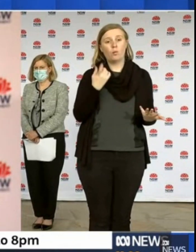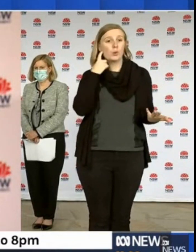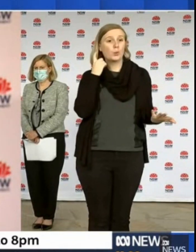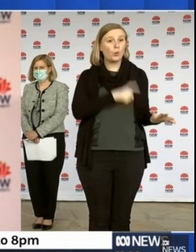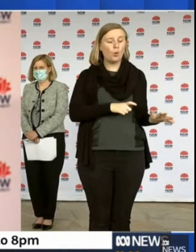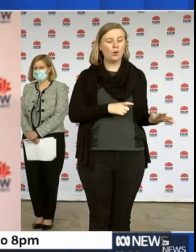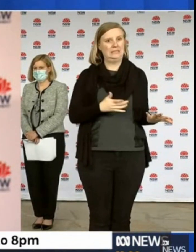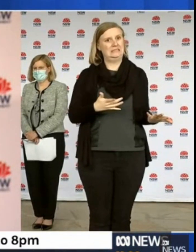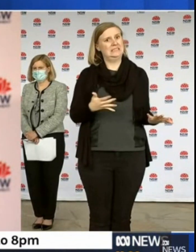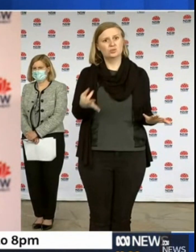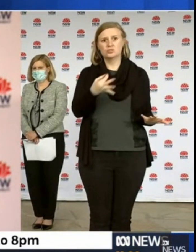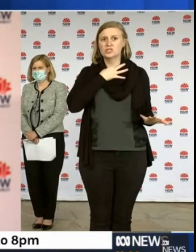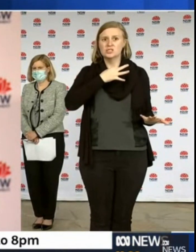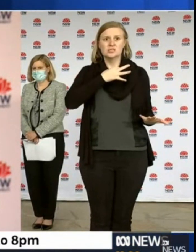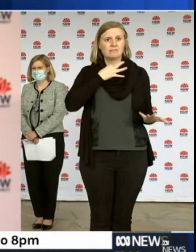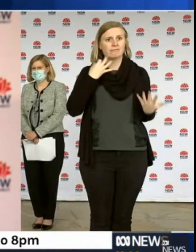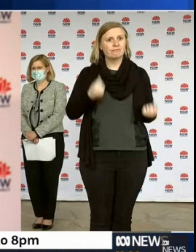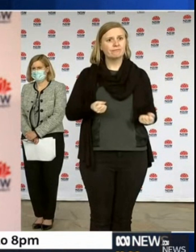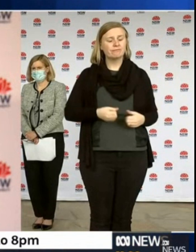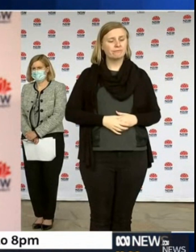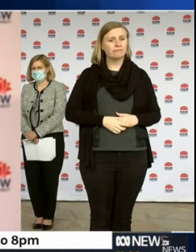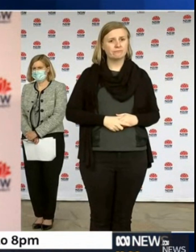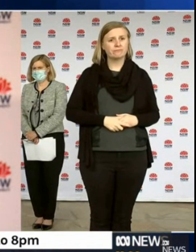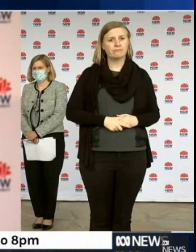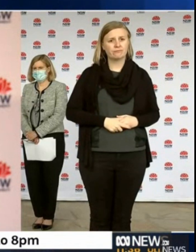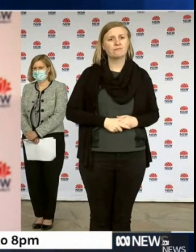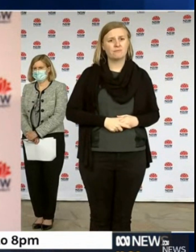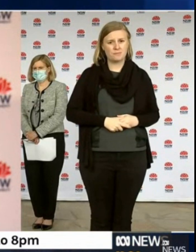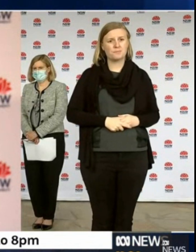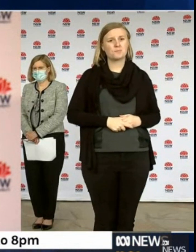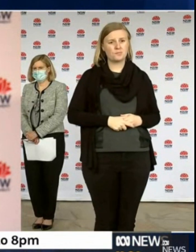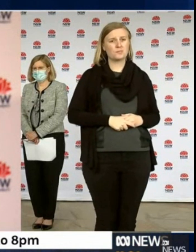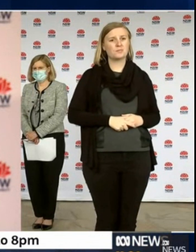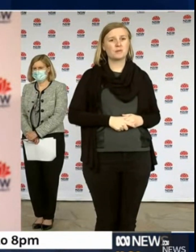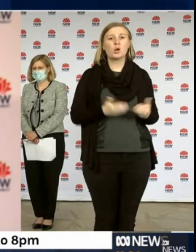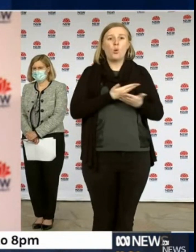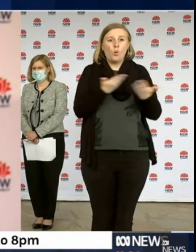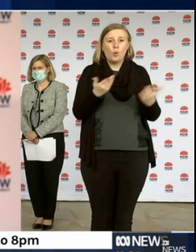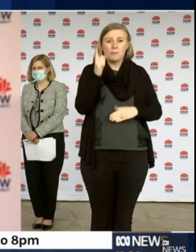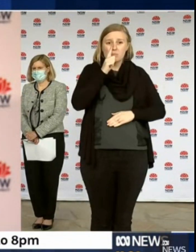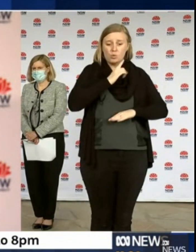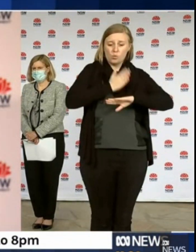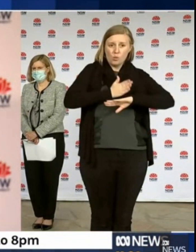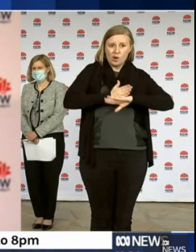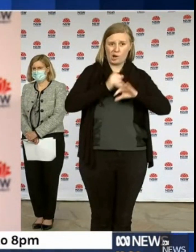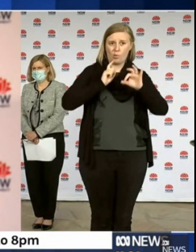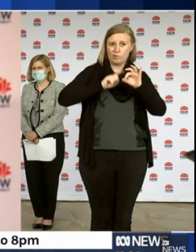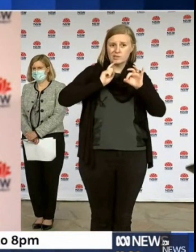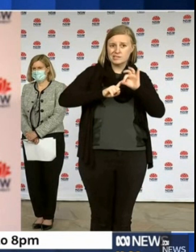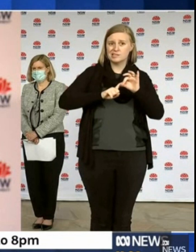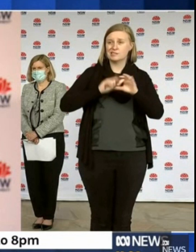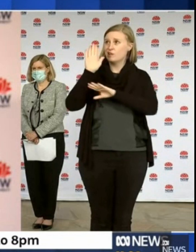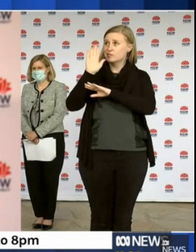forget, we know the consequences that can arise. But please let me be clear. Everybody in and around the system knows what they have to